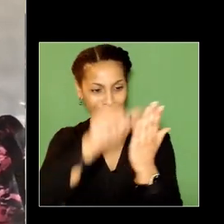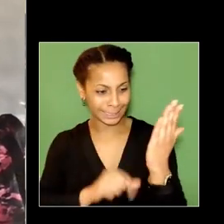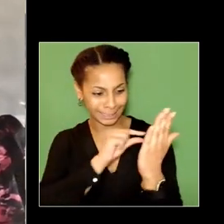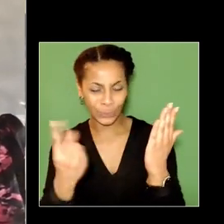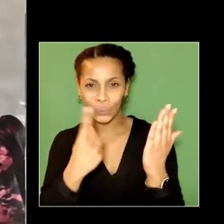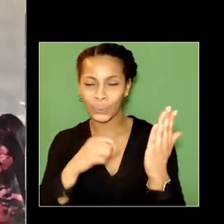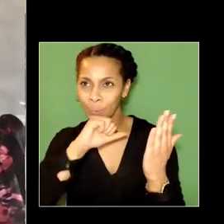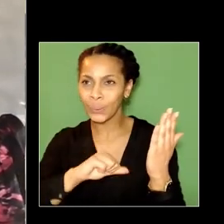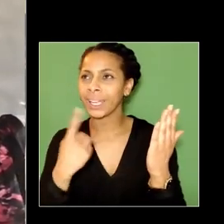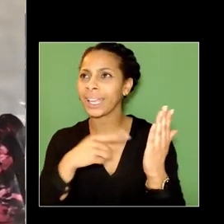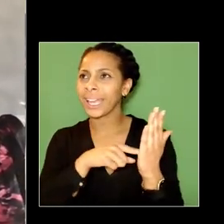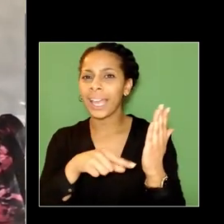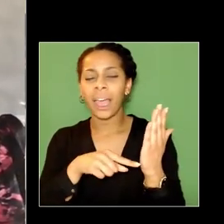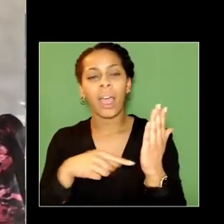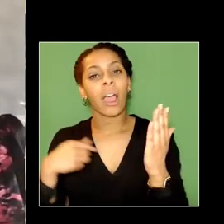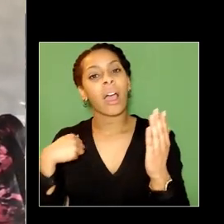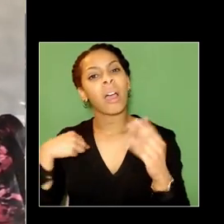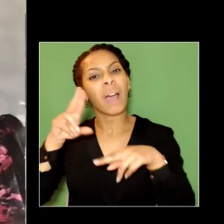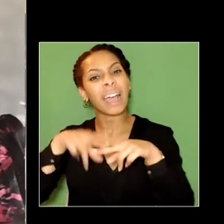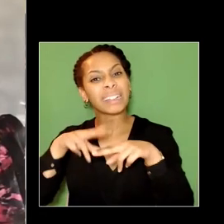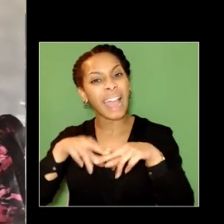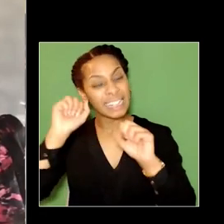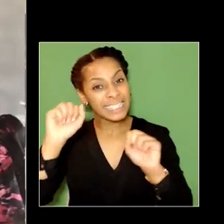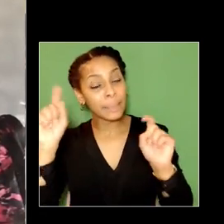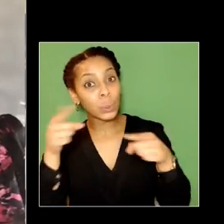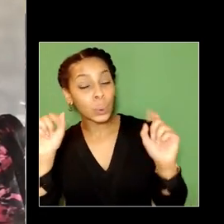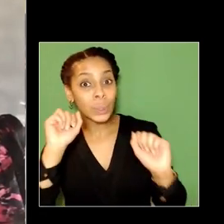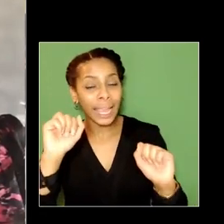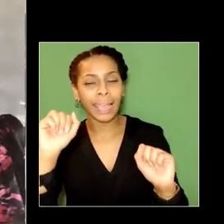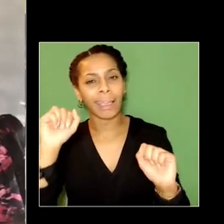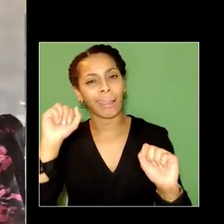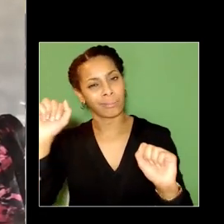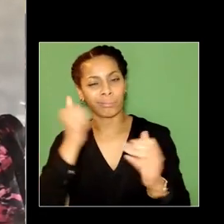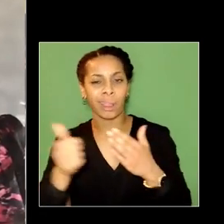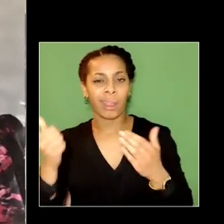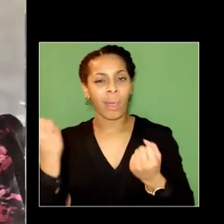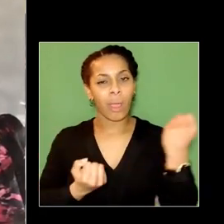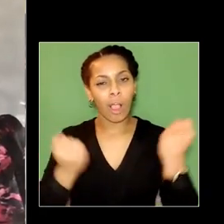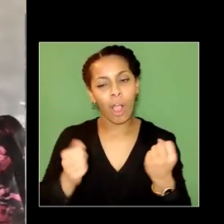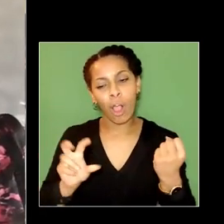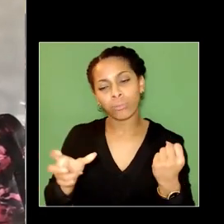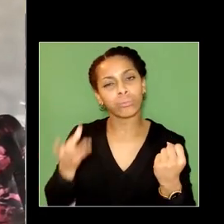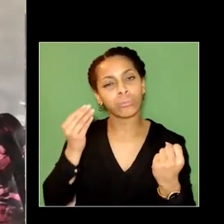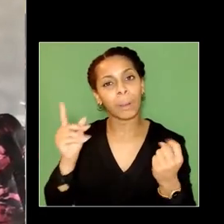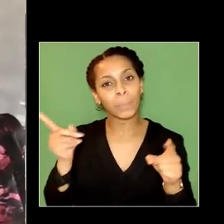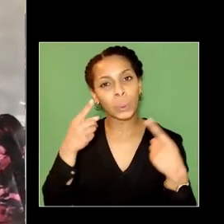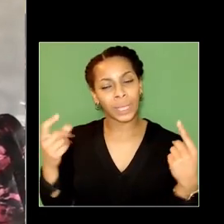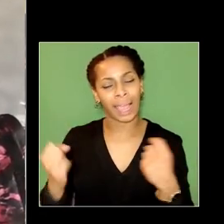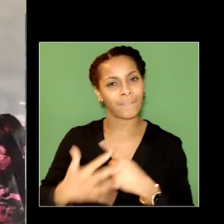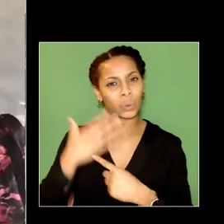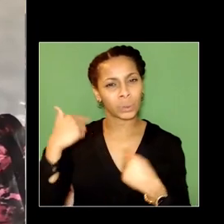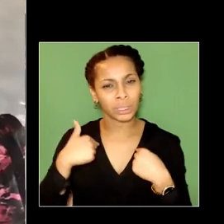used to listen to in the car. Always makes me think of my dad. But they're just things that have in some way